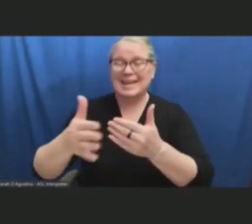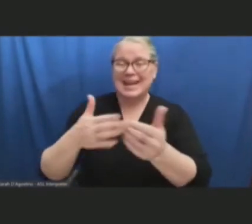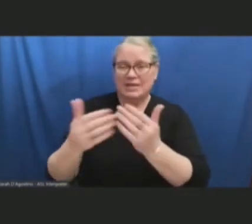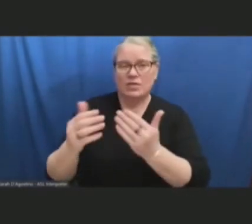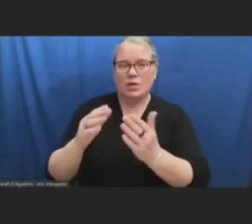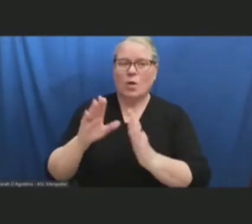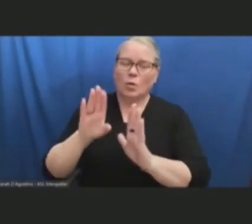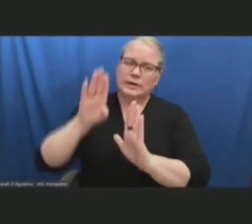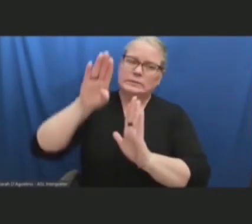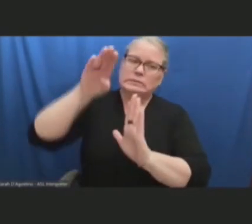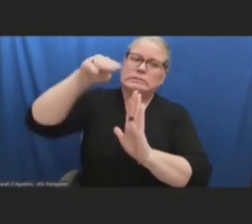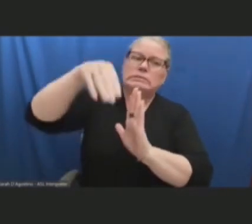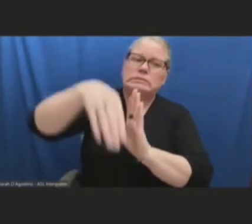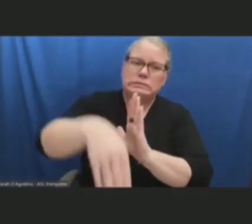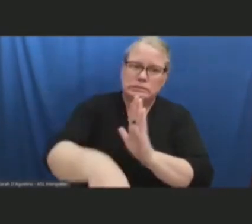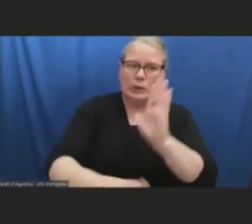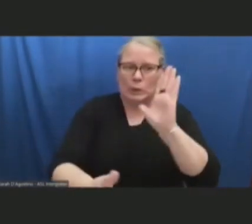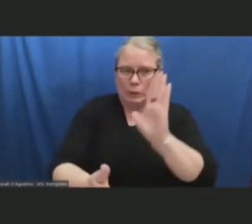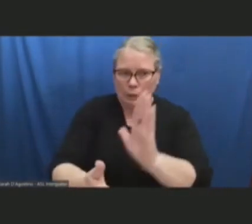recent surge?